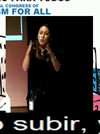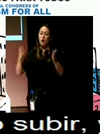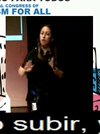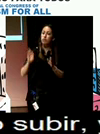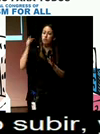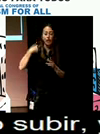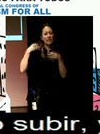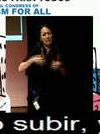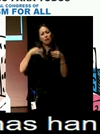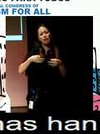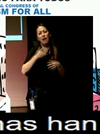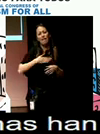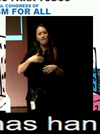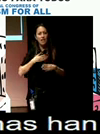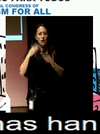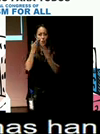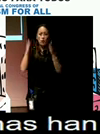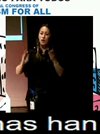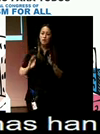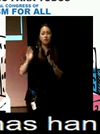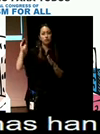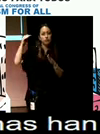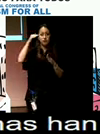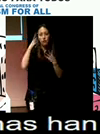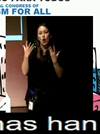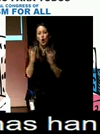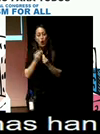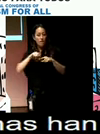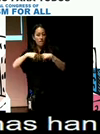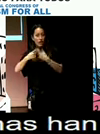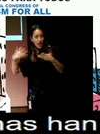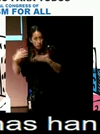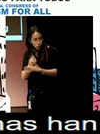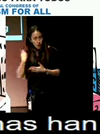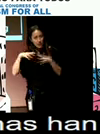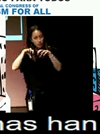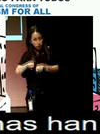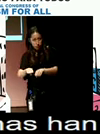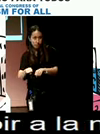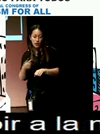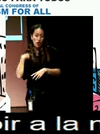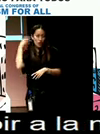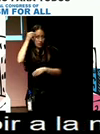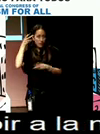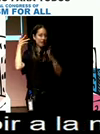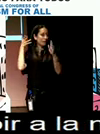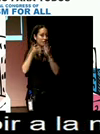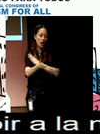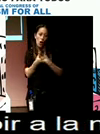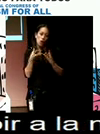There are so many people who have been dreaming for all their lives to be able to do it. And they have made their dream true.